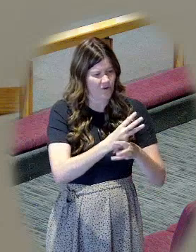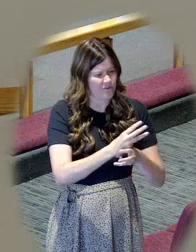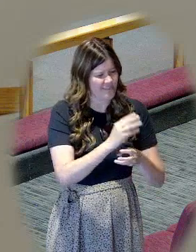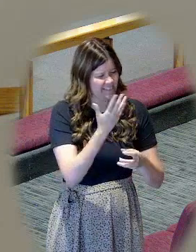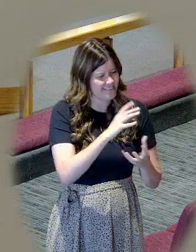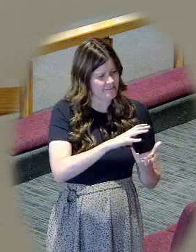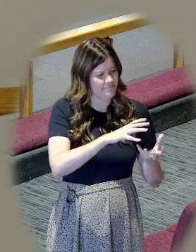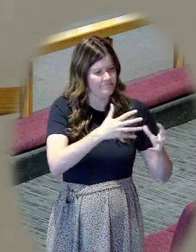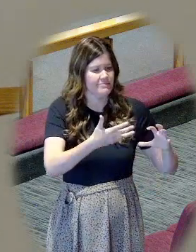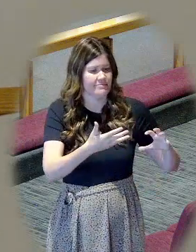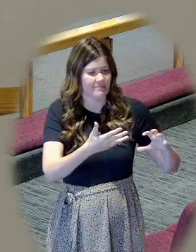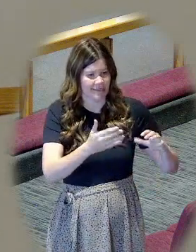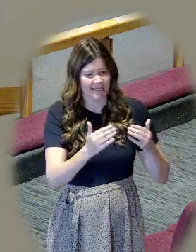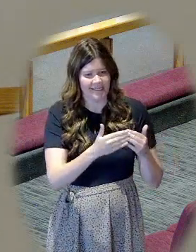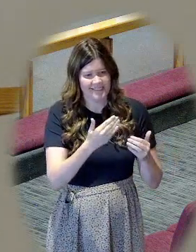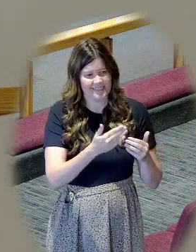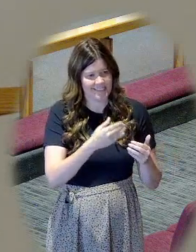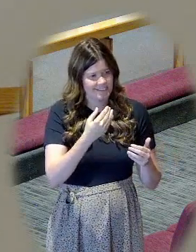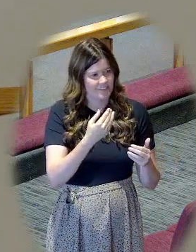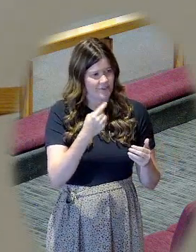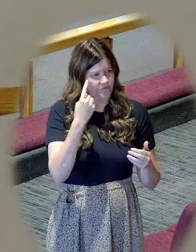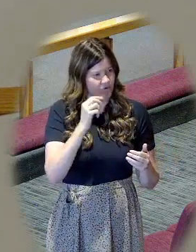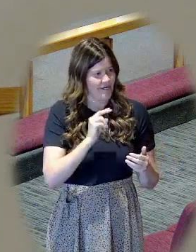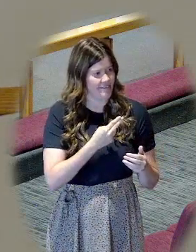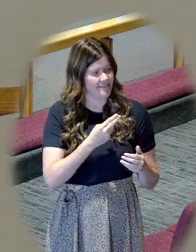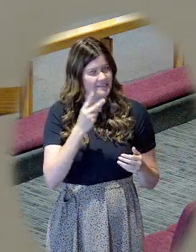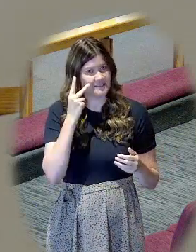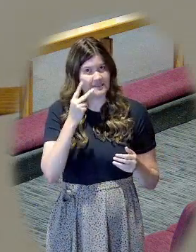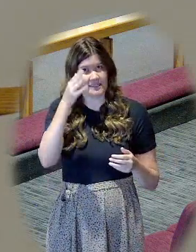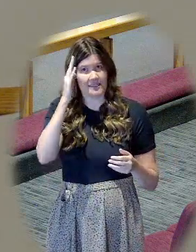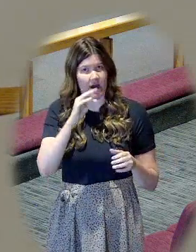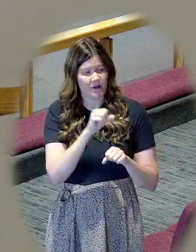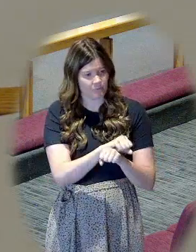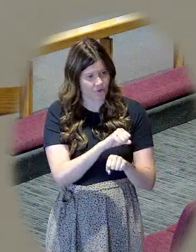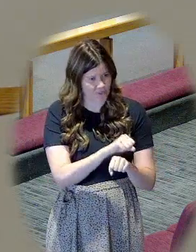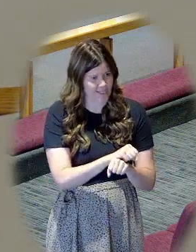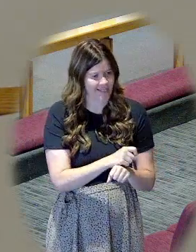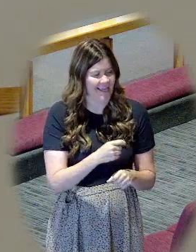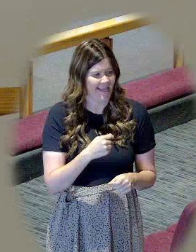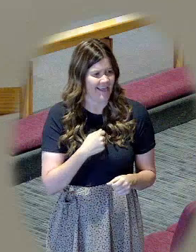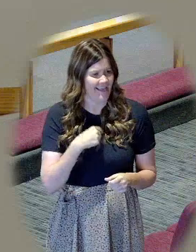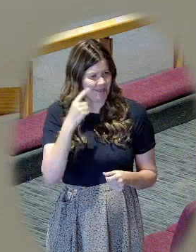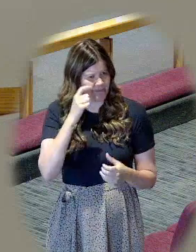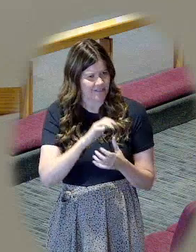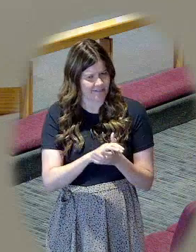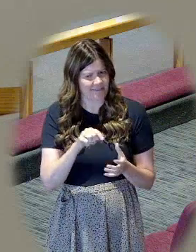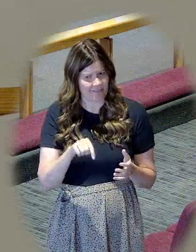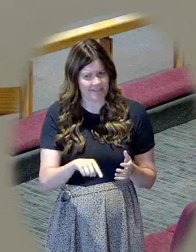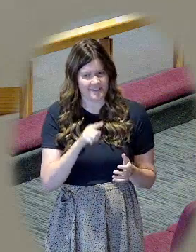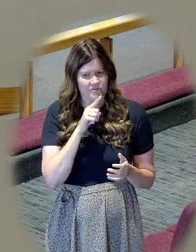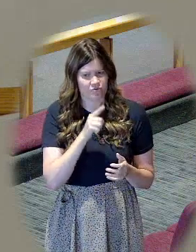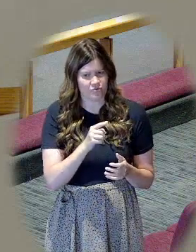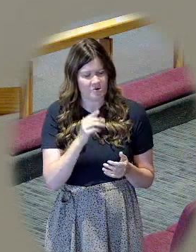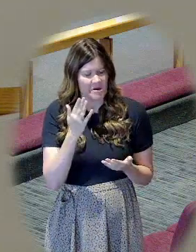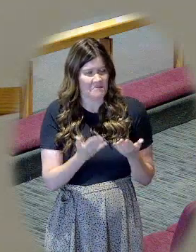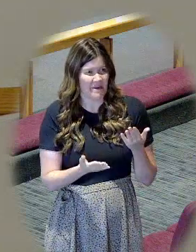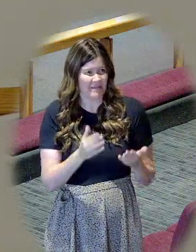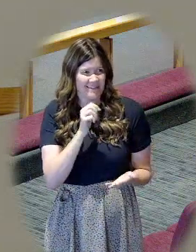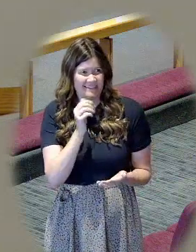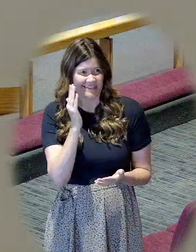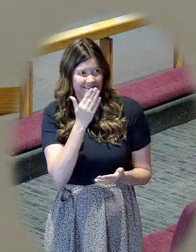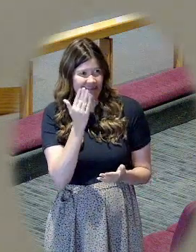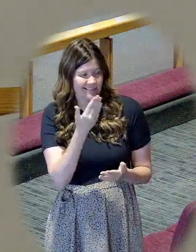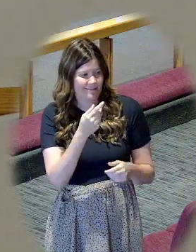us, perhaps, to see his hand at work. I think in some ways this is absolutely true. Maybe it doesn't seem so at the